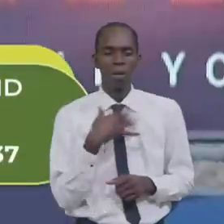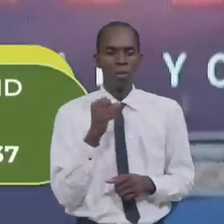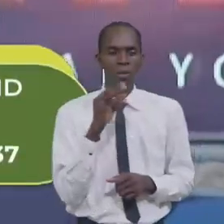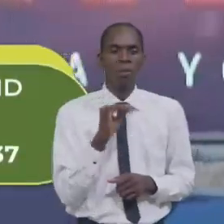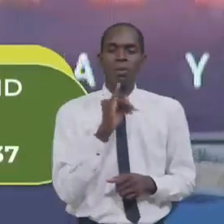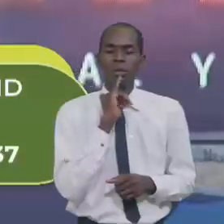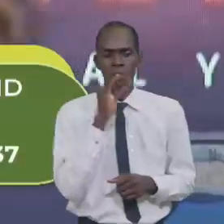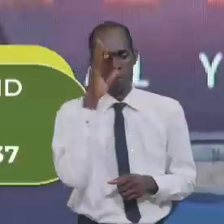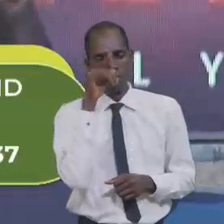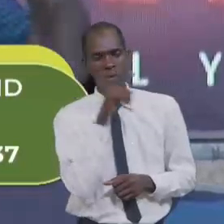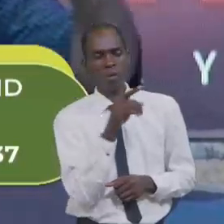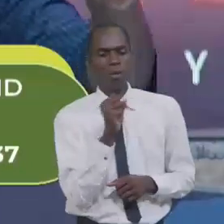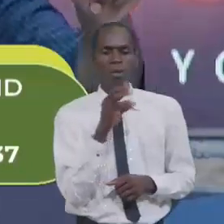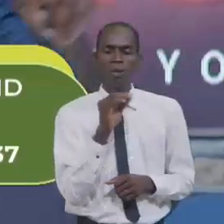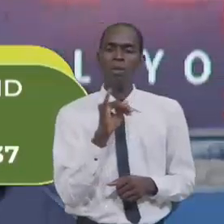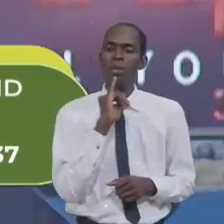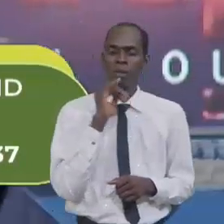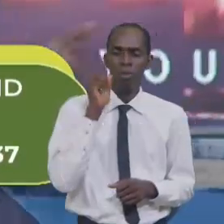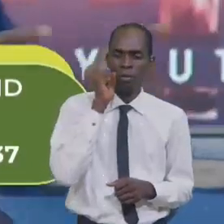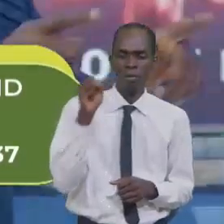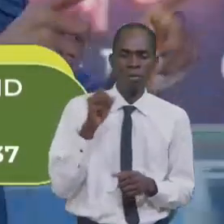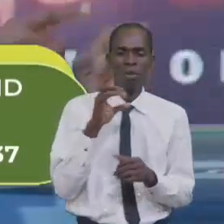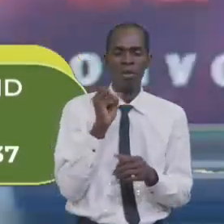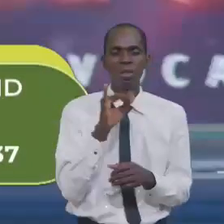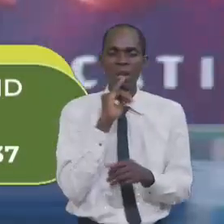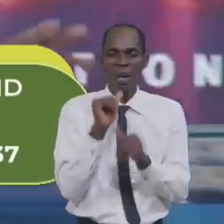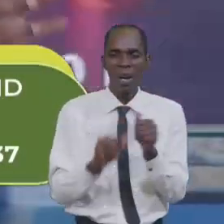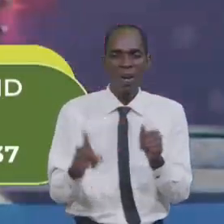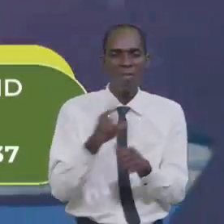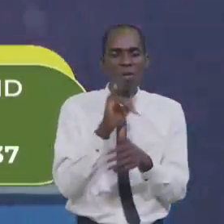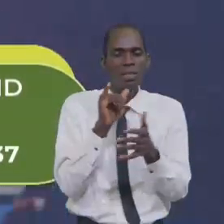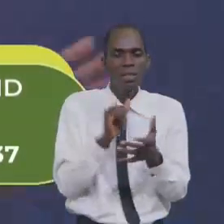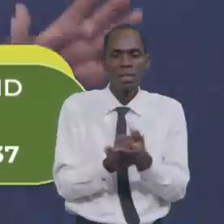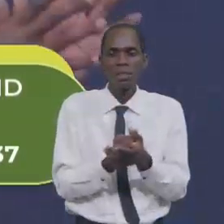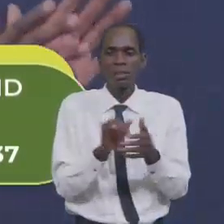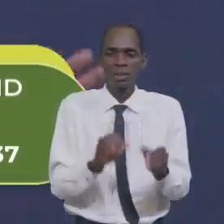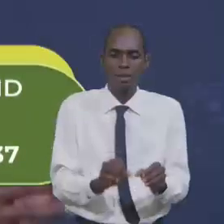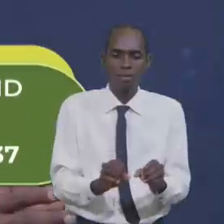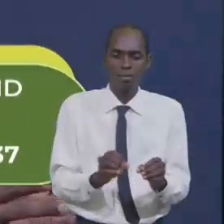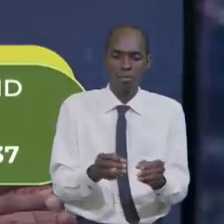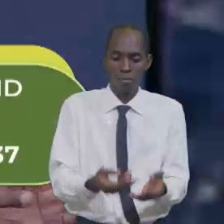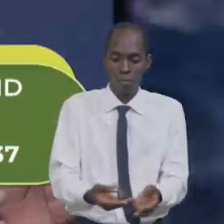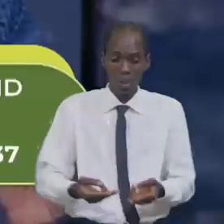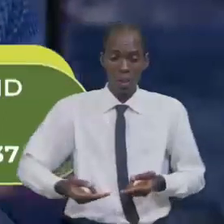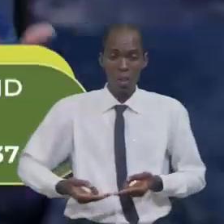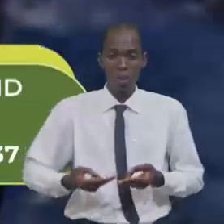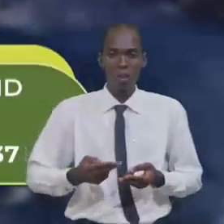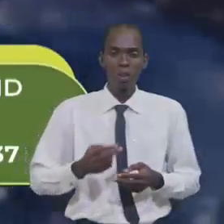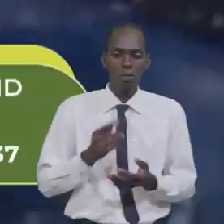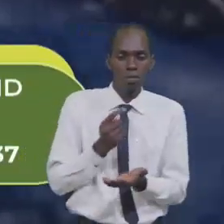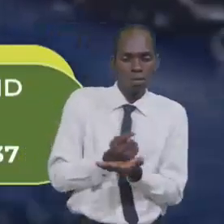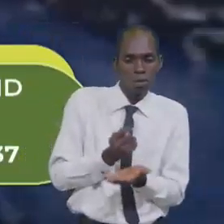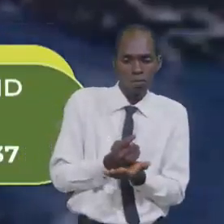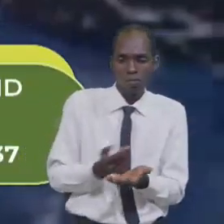so is she, and so is everyone that layeth up treasure